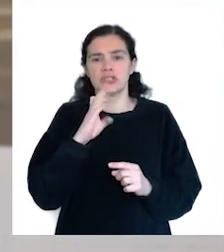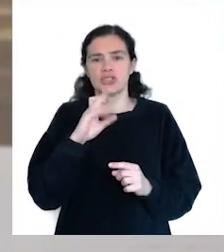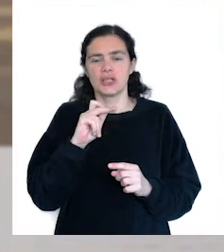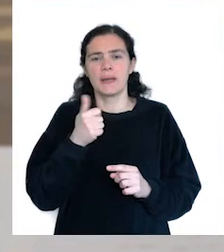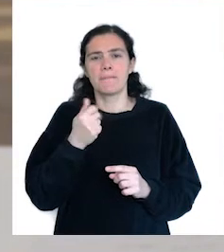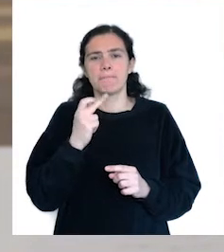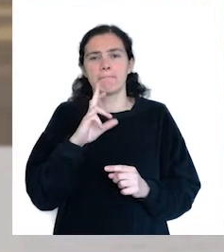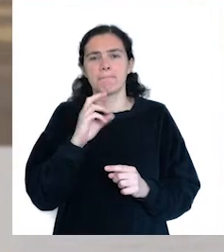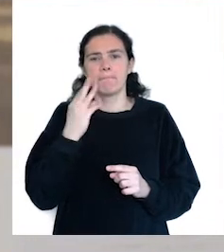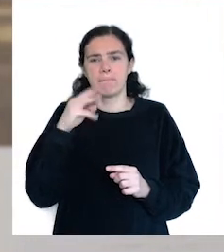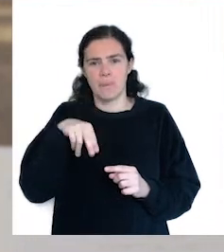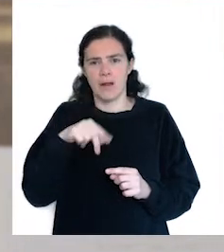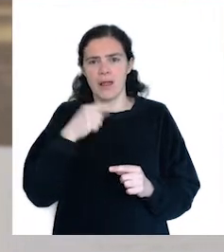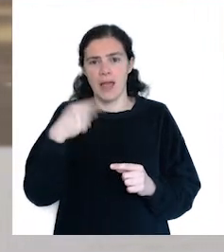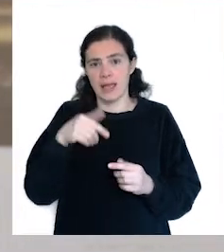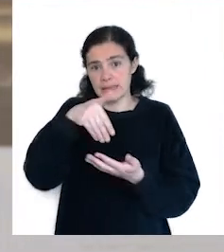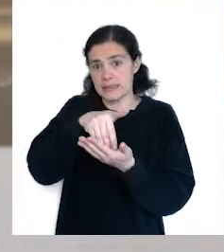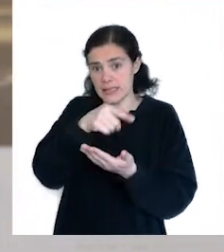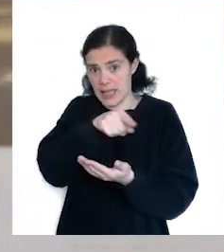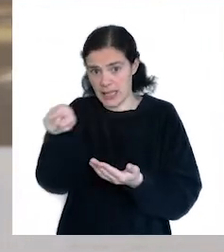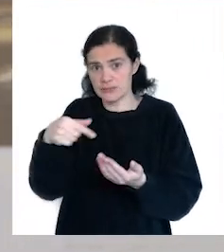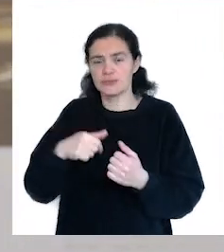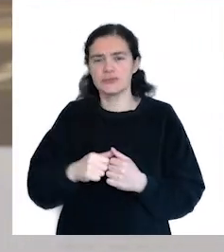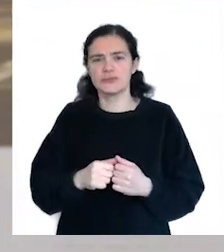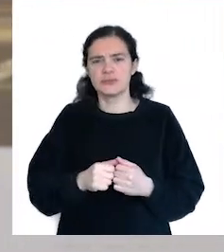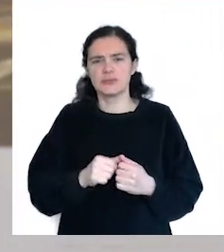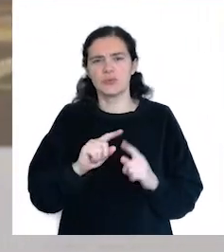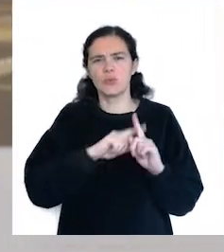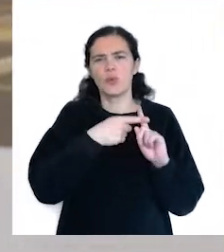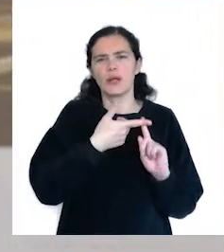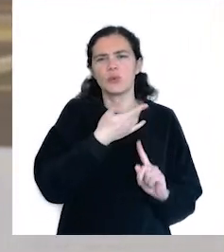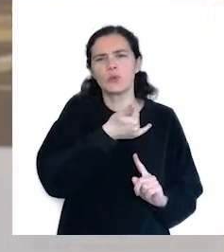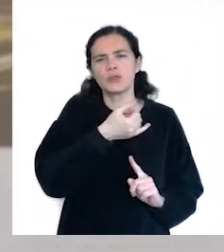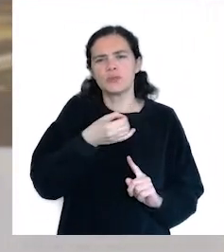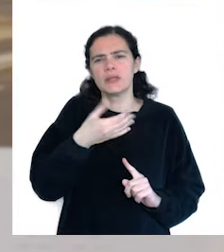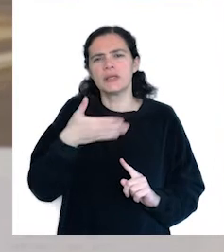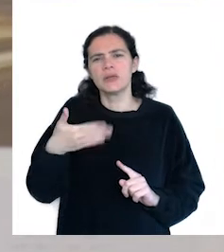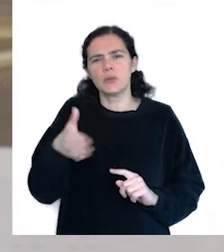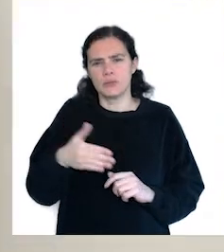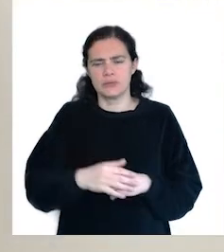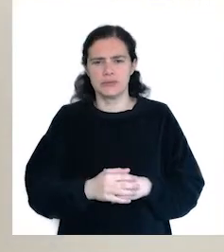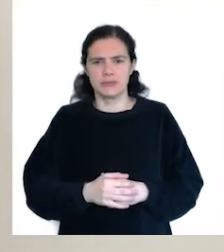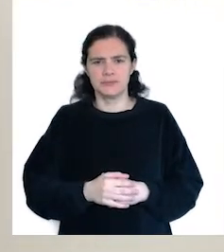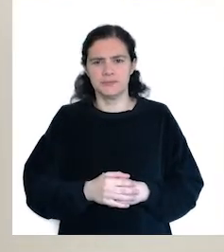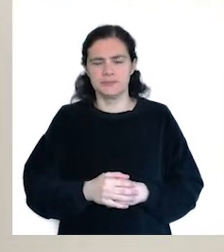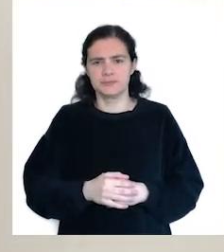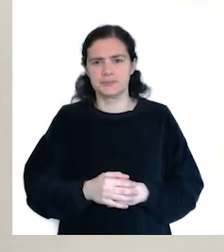mentioned Trisha Brown earlier. Here, you had Trisha Brown at Serralves in